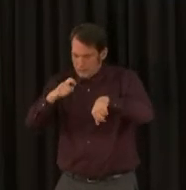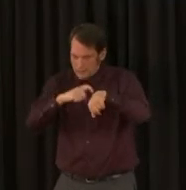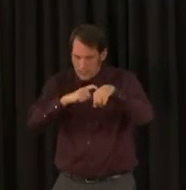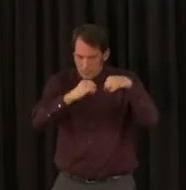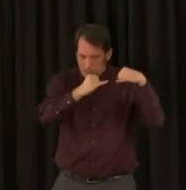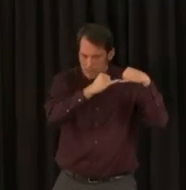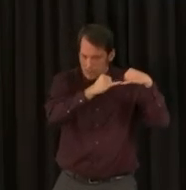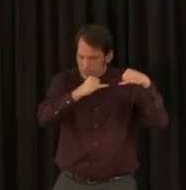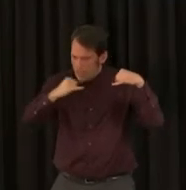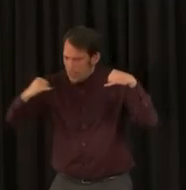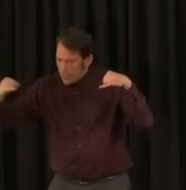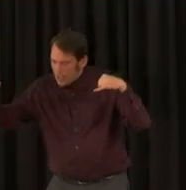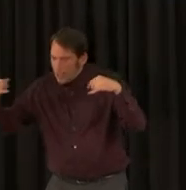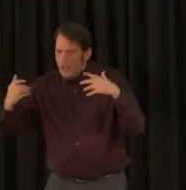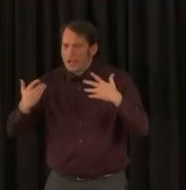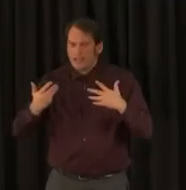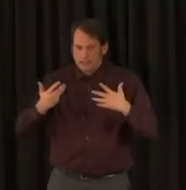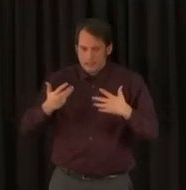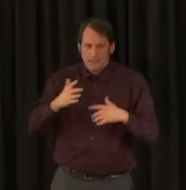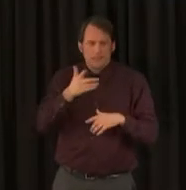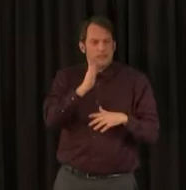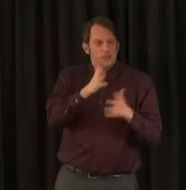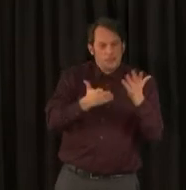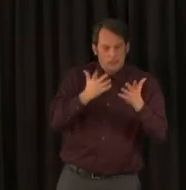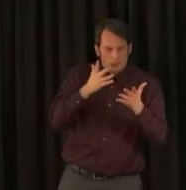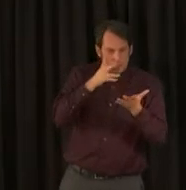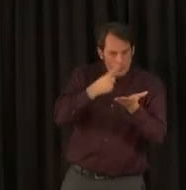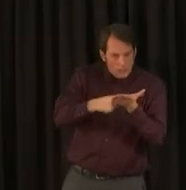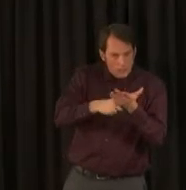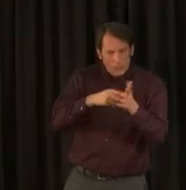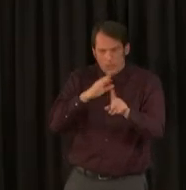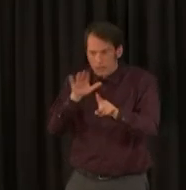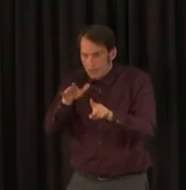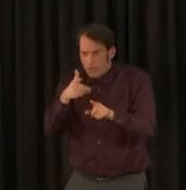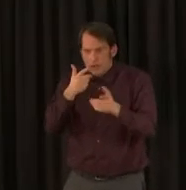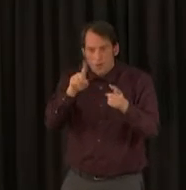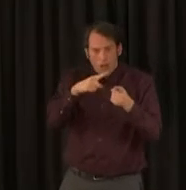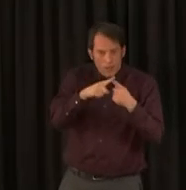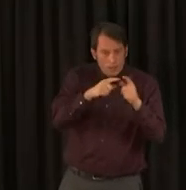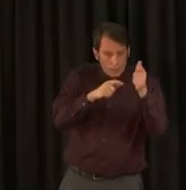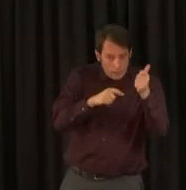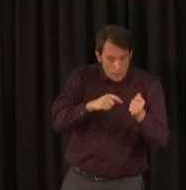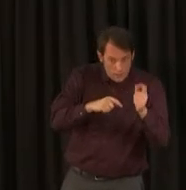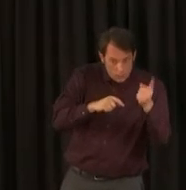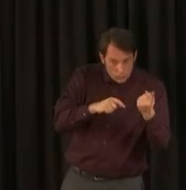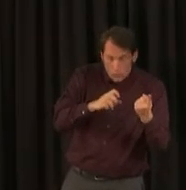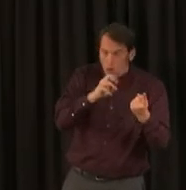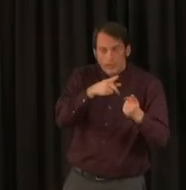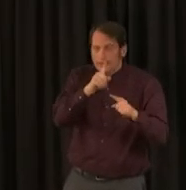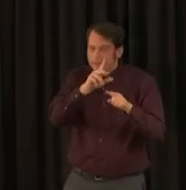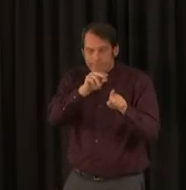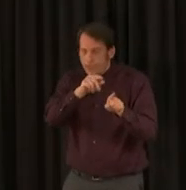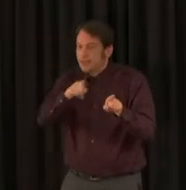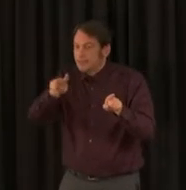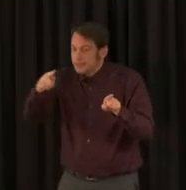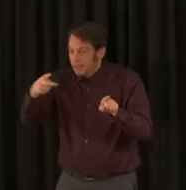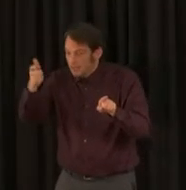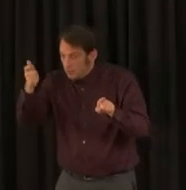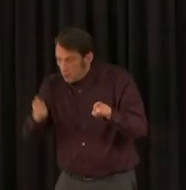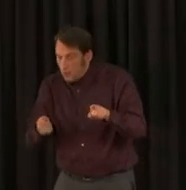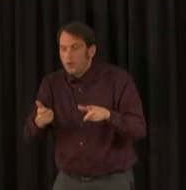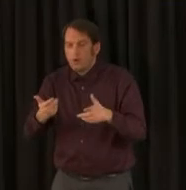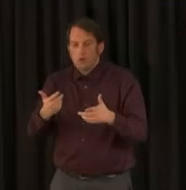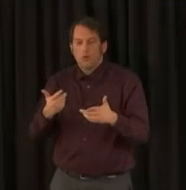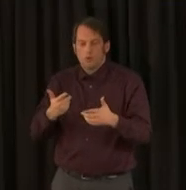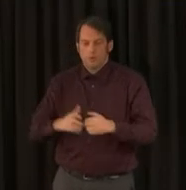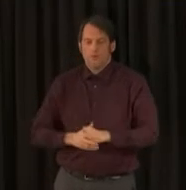first draw last time get that opportunity. We actually recommend that you go back to your original lender if you're looking for a second draw, because